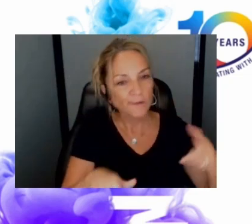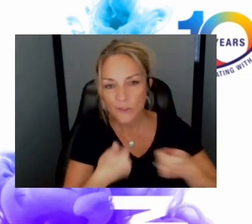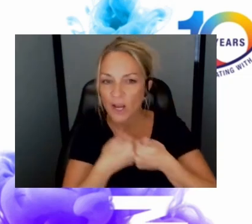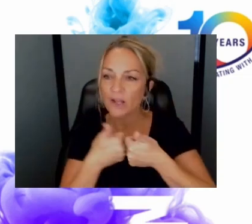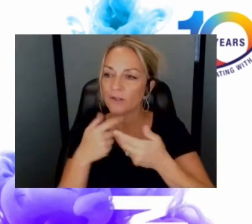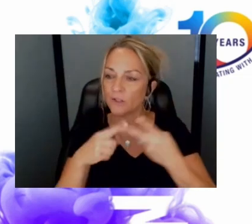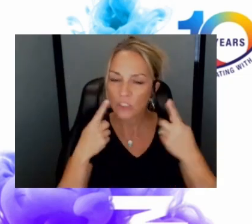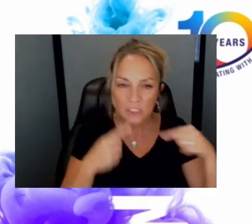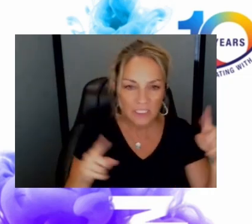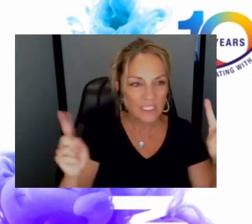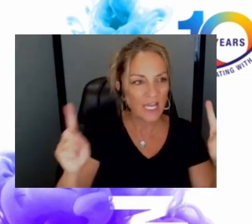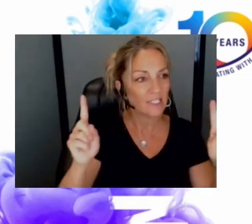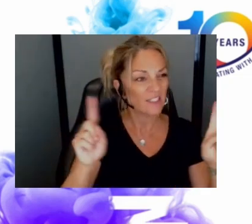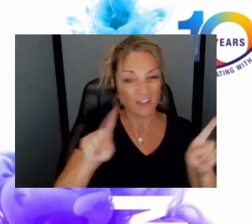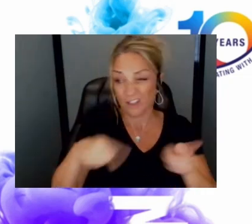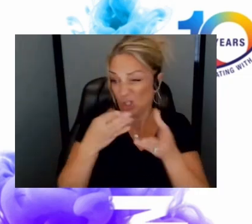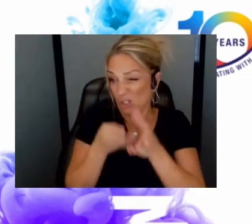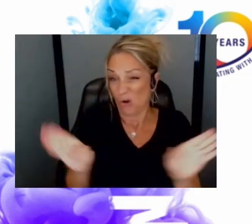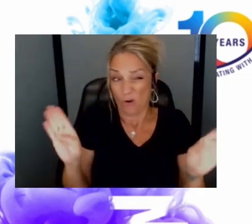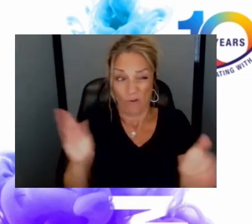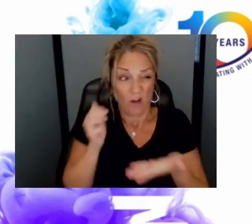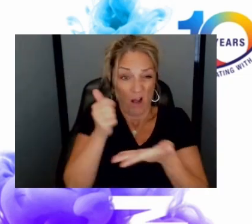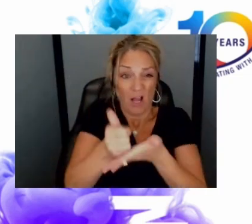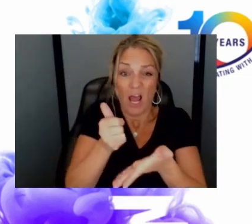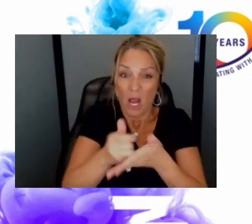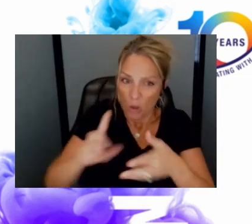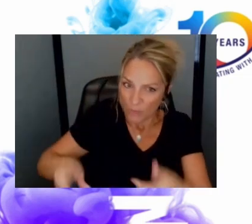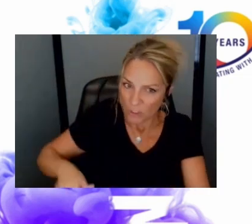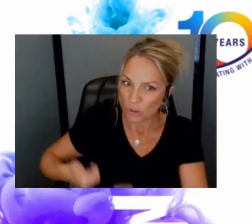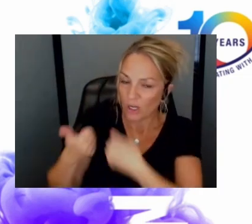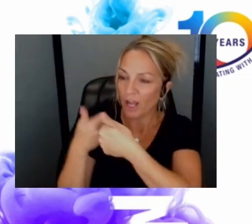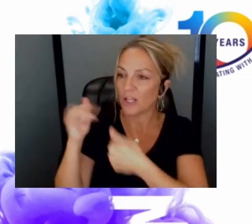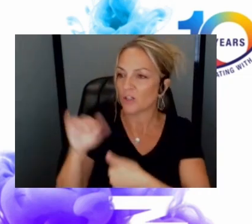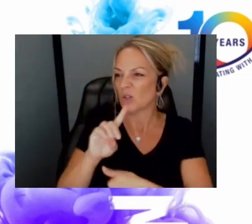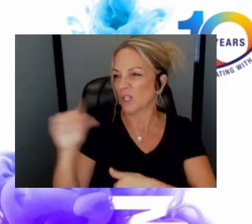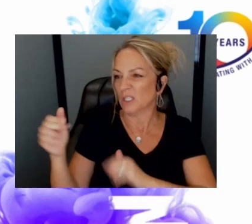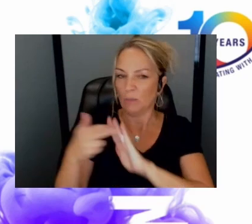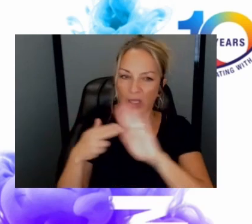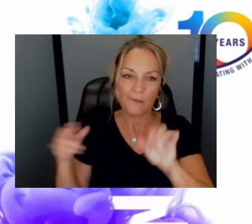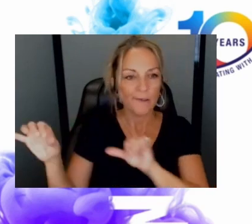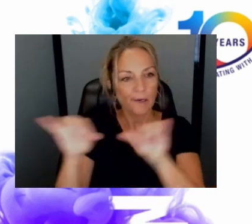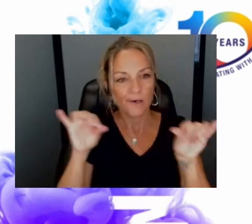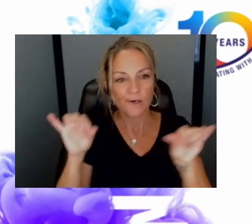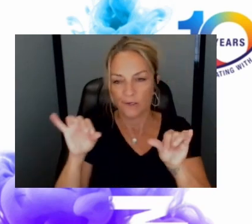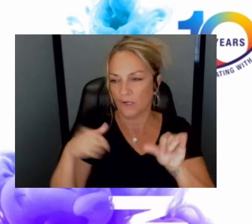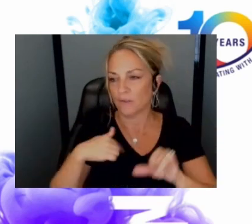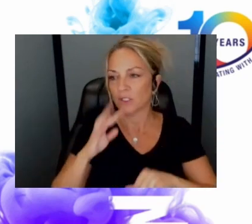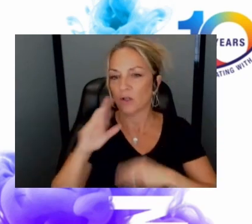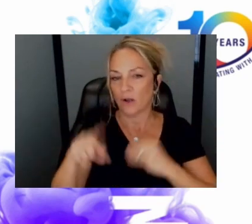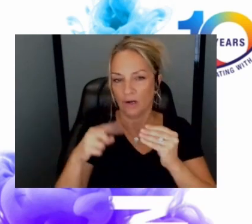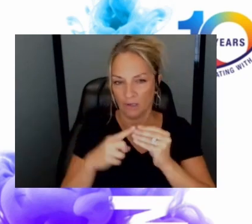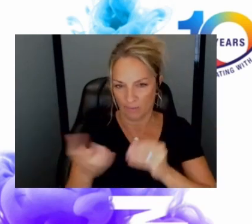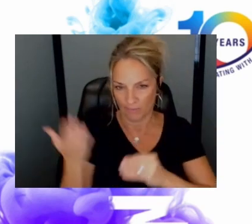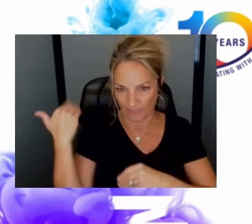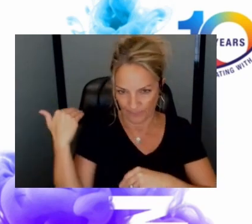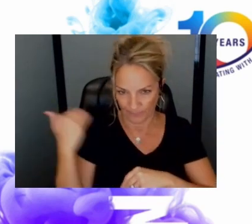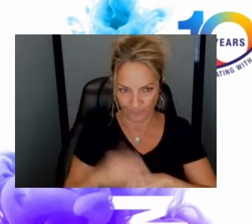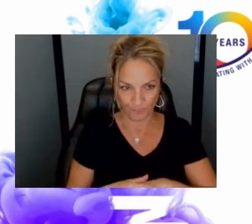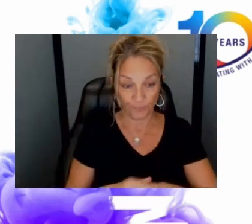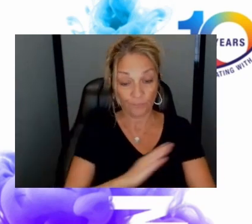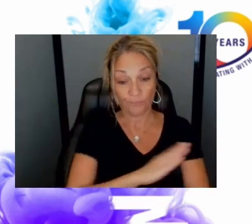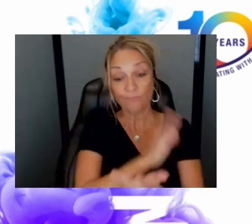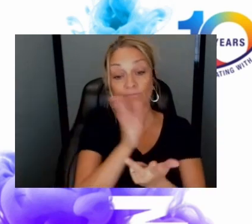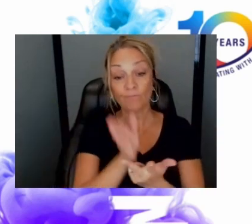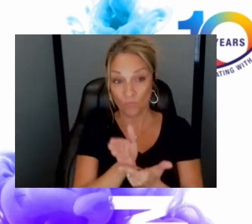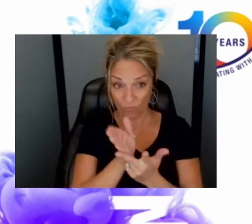help to kind of challenge some of those disability stereotypes that I was talking about earlier. And then the third pillar, the new